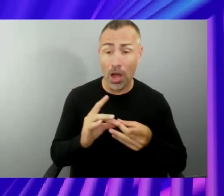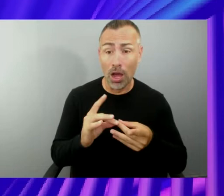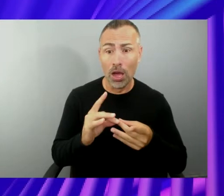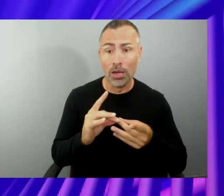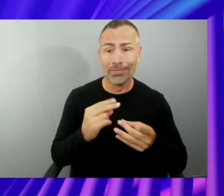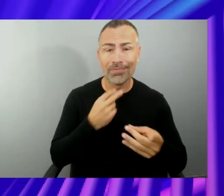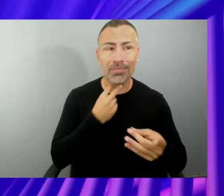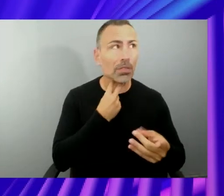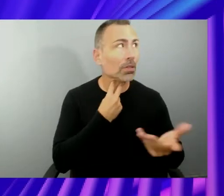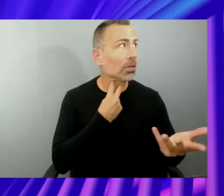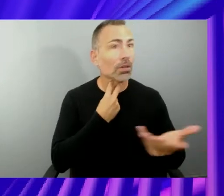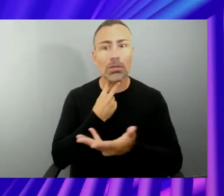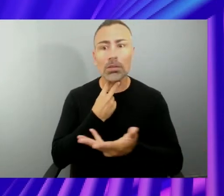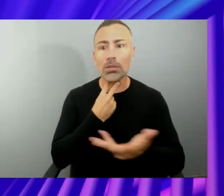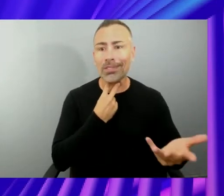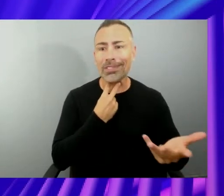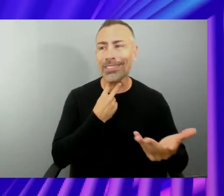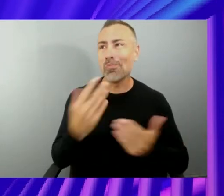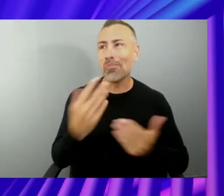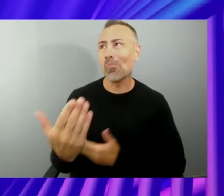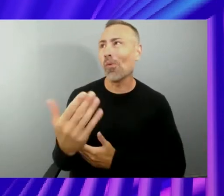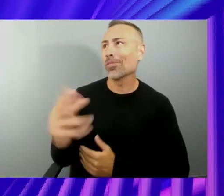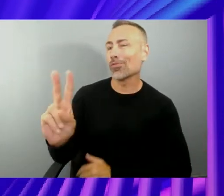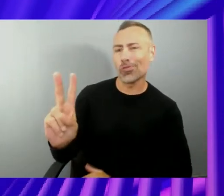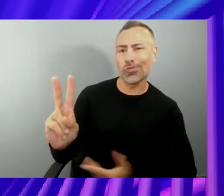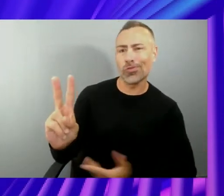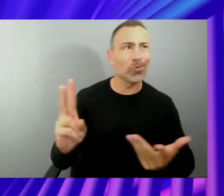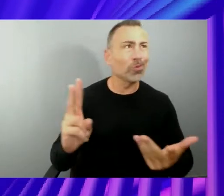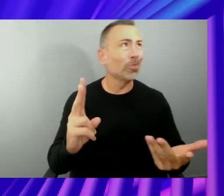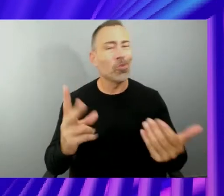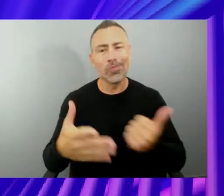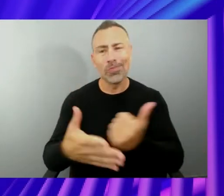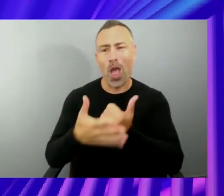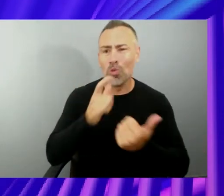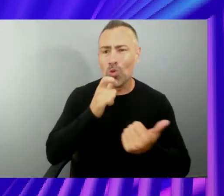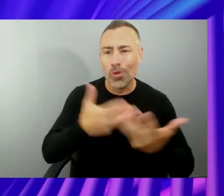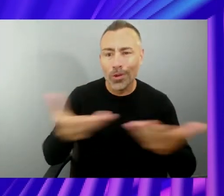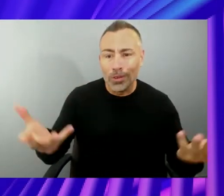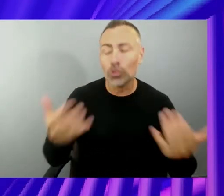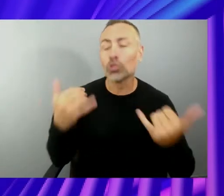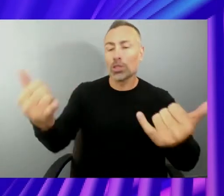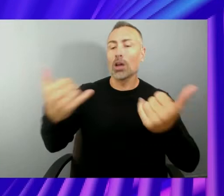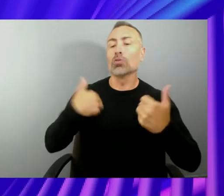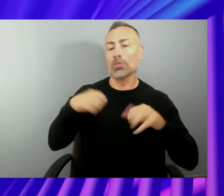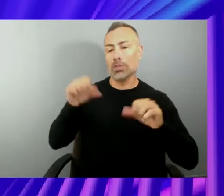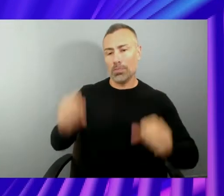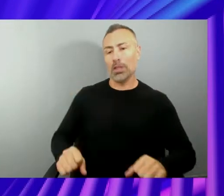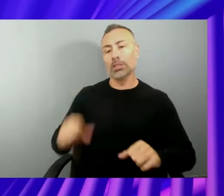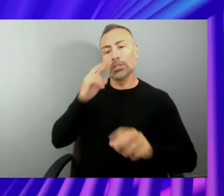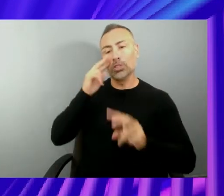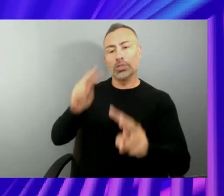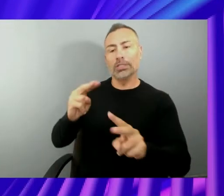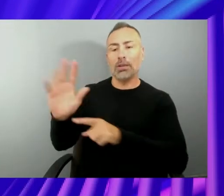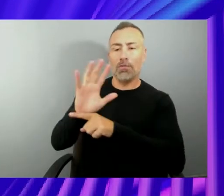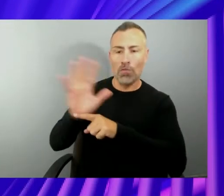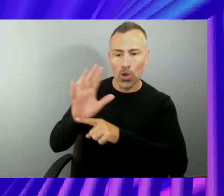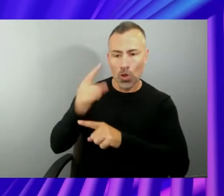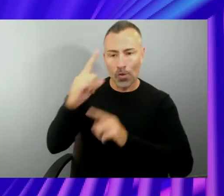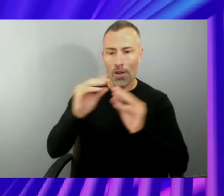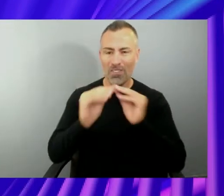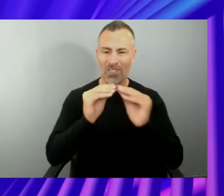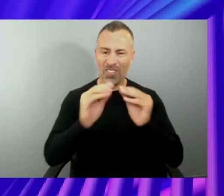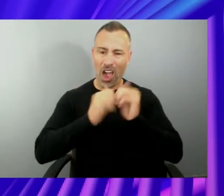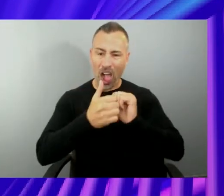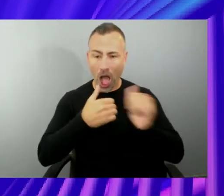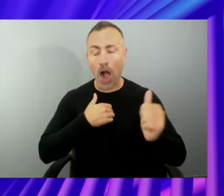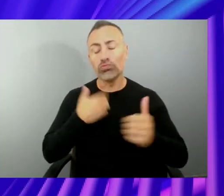me. Right. So we have the ability to give you that coaching, show you how to remediate it quickly, and then you can move along. Get back to that check mark. That is exactly